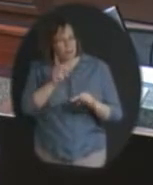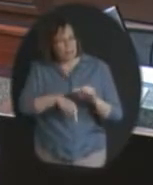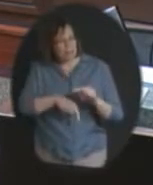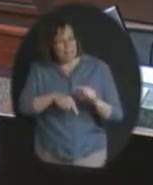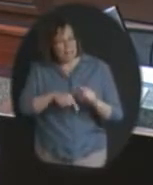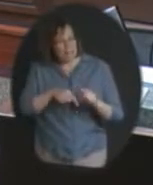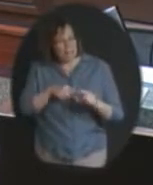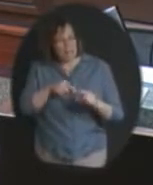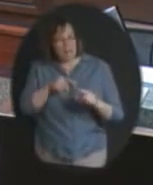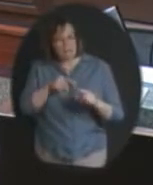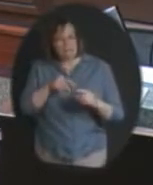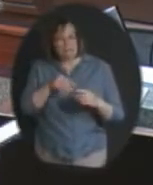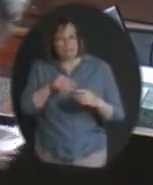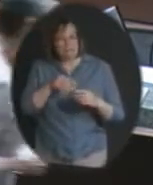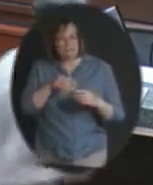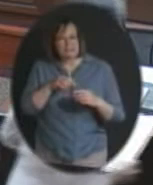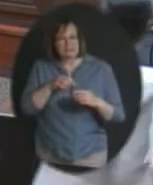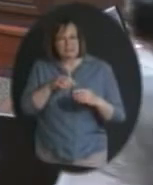that 60%